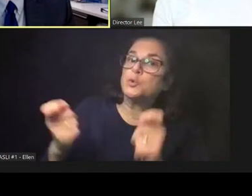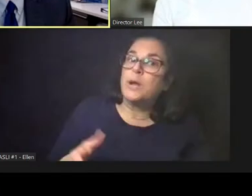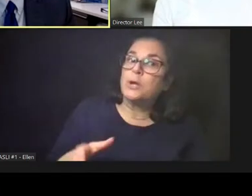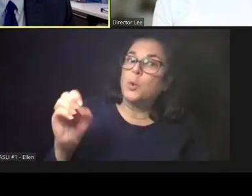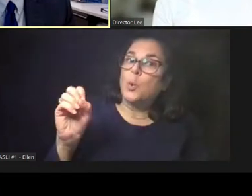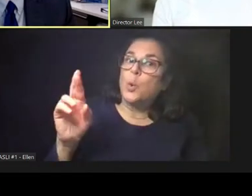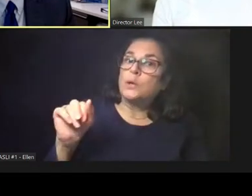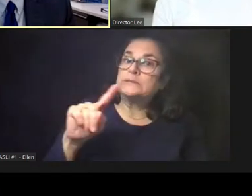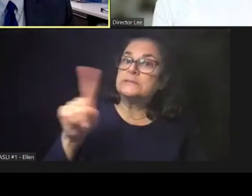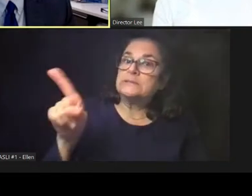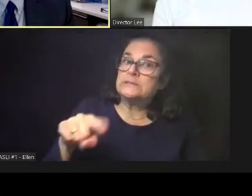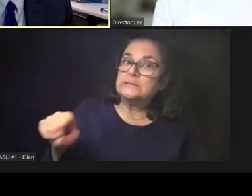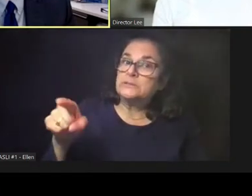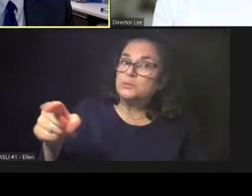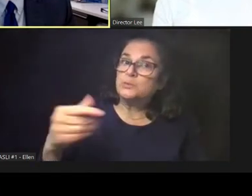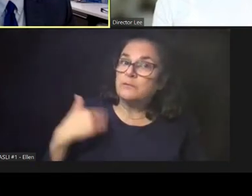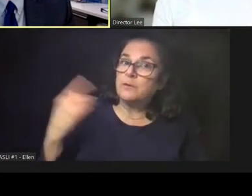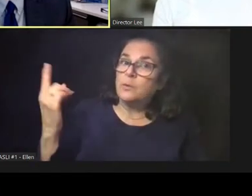Director Ortiz?